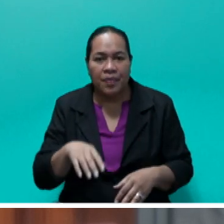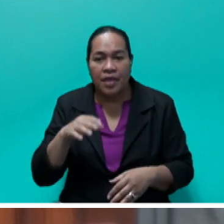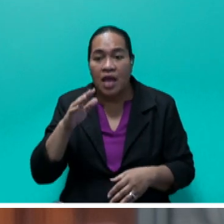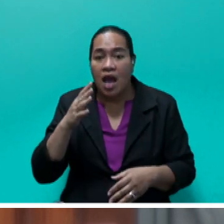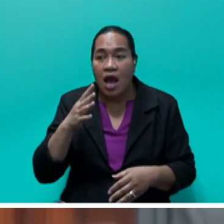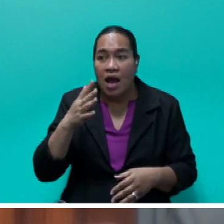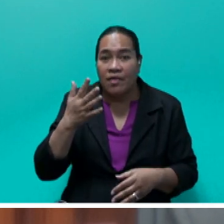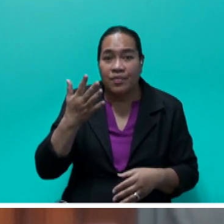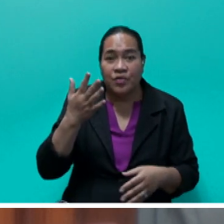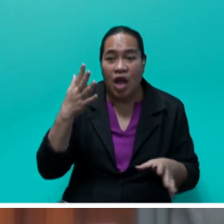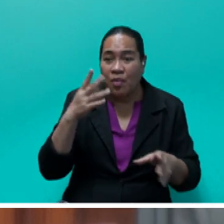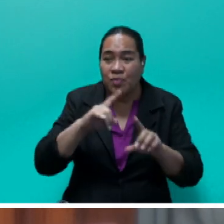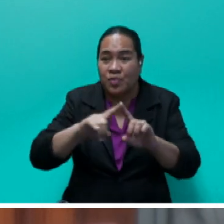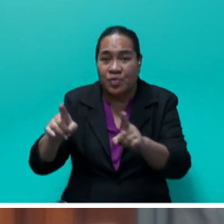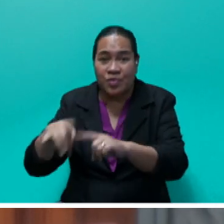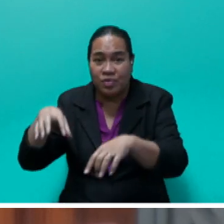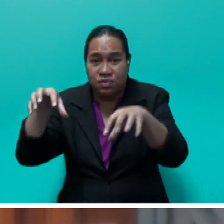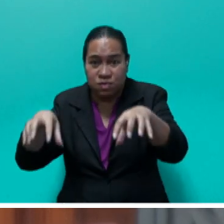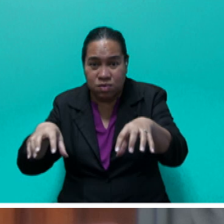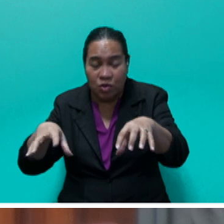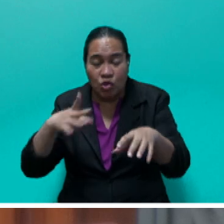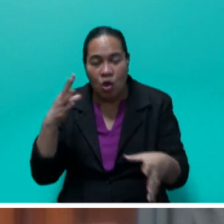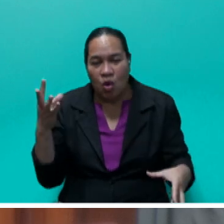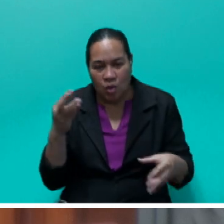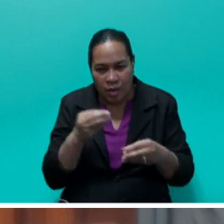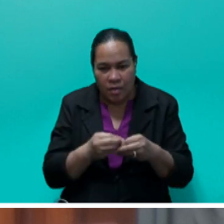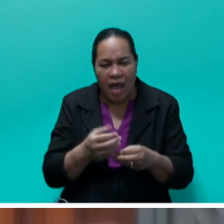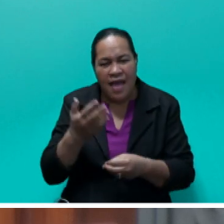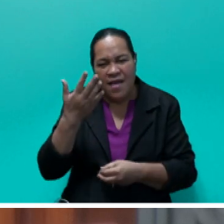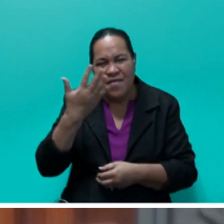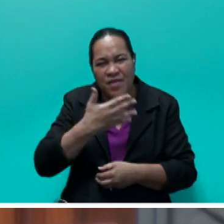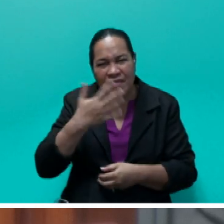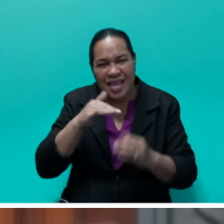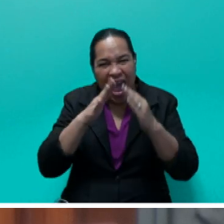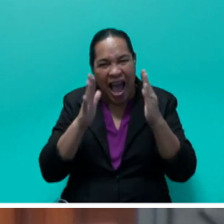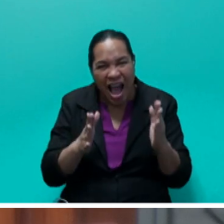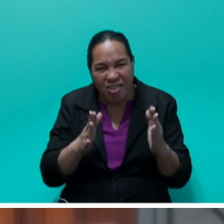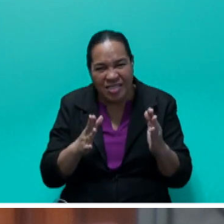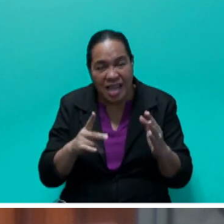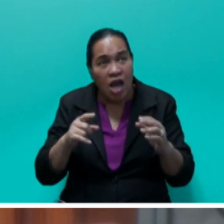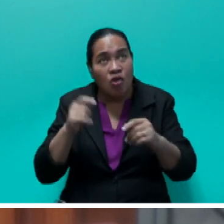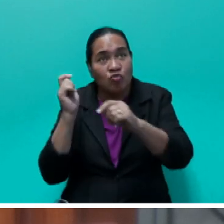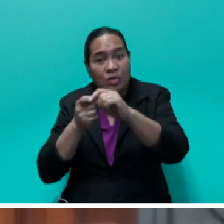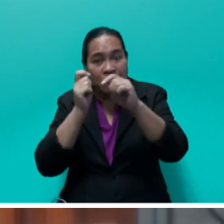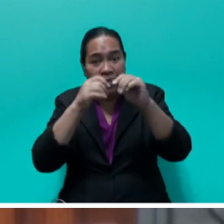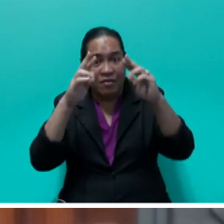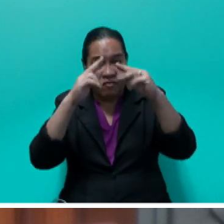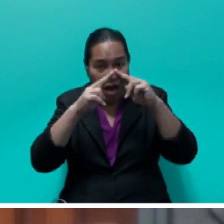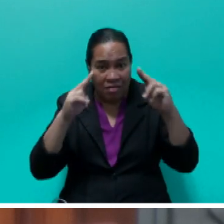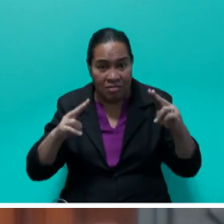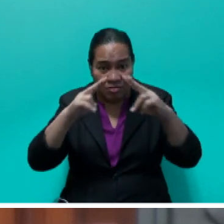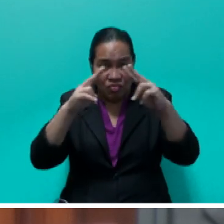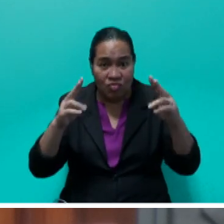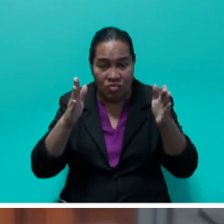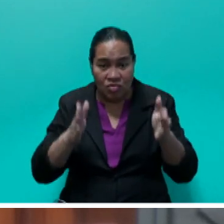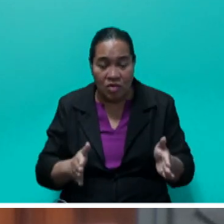meters for Moala, which is equivalent to 15 house frames, and 60.5 cubic meters